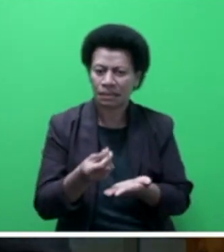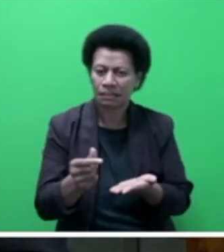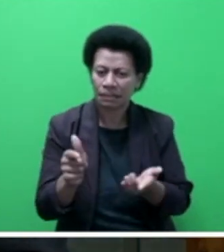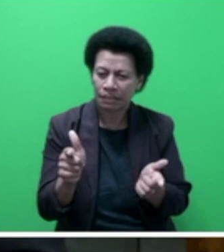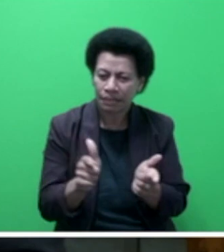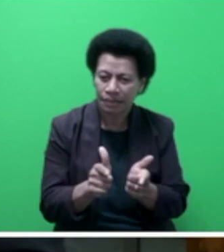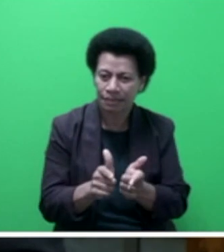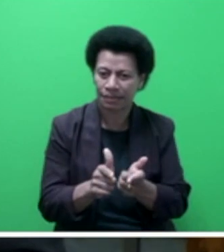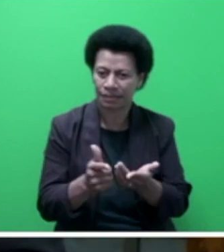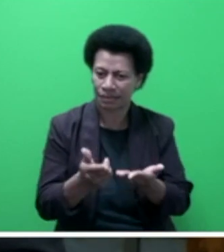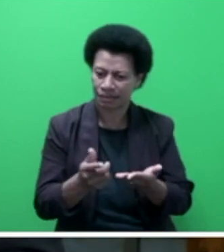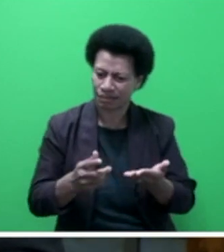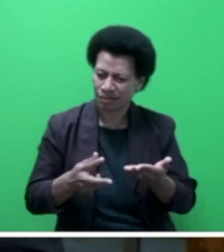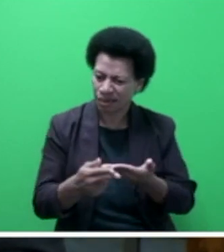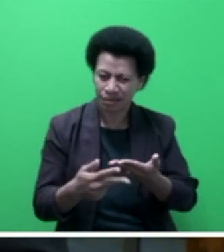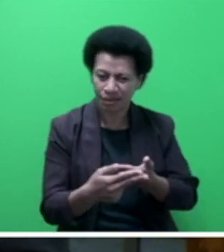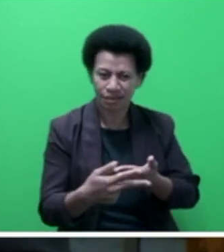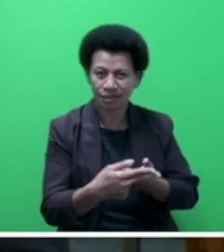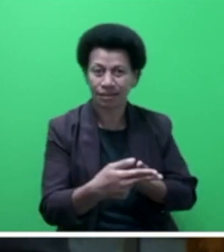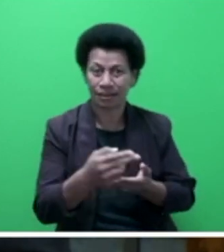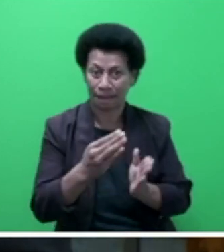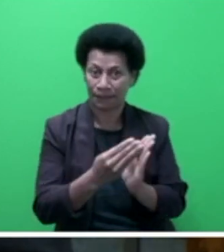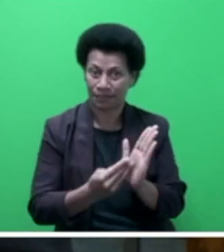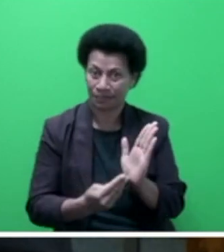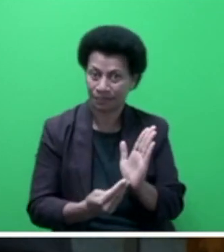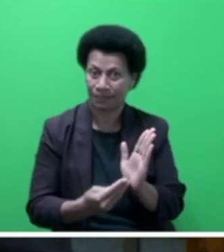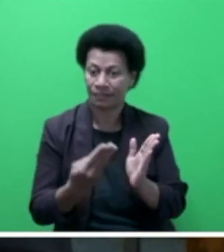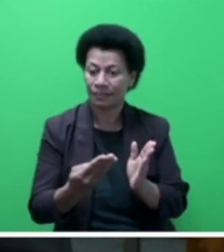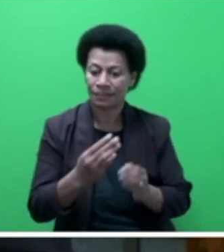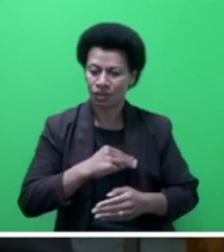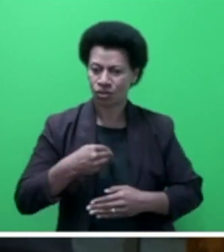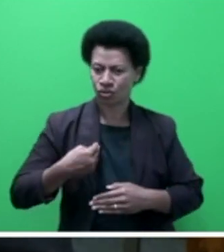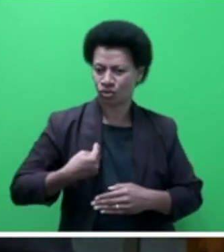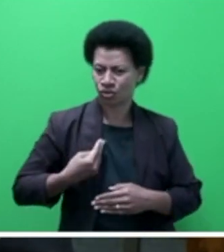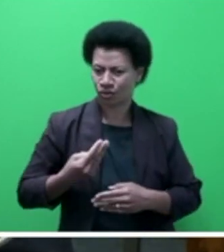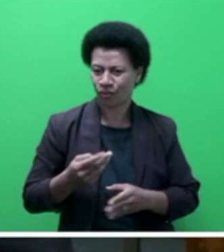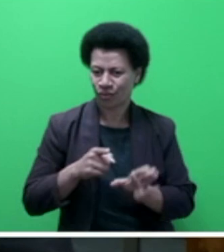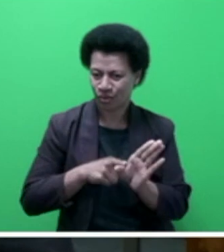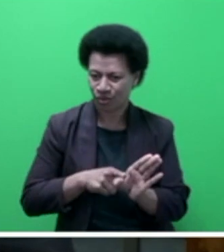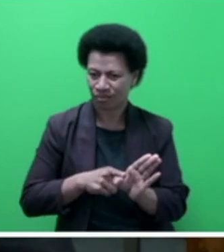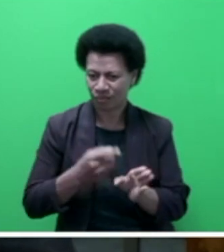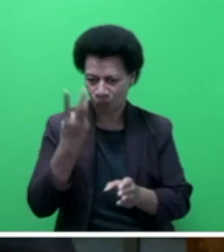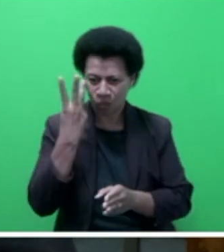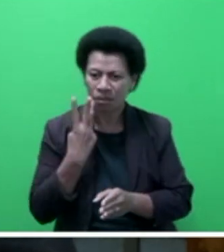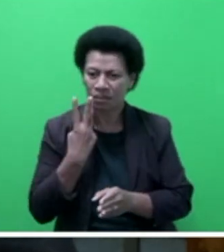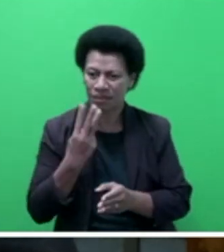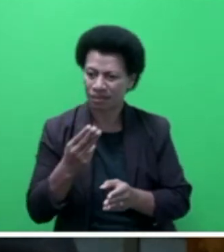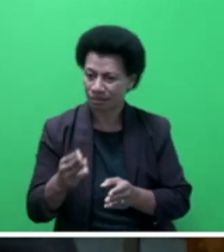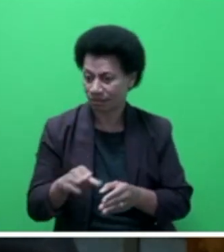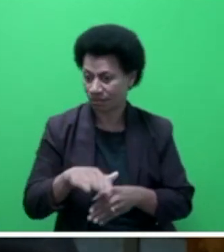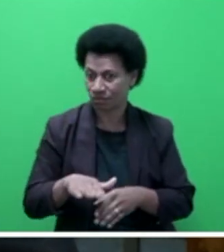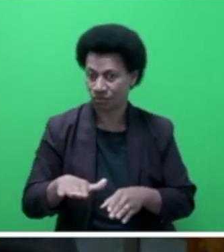in every possible budget line, the allocation to the Ministry of Women, Children and Poverty Alleviation received a